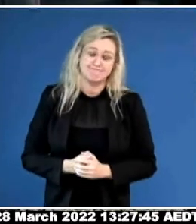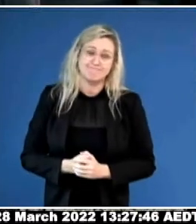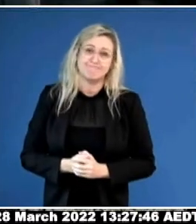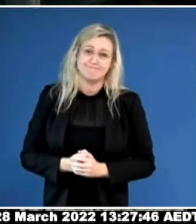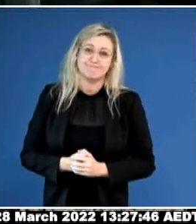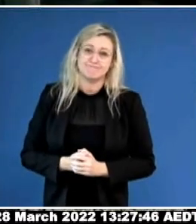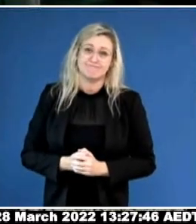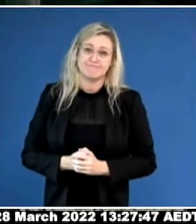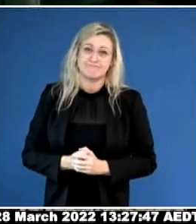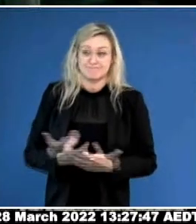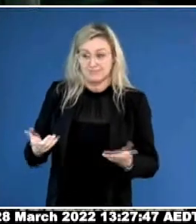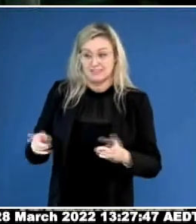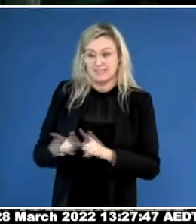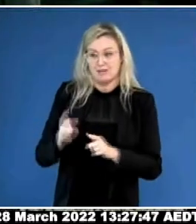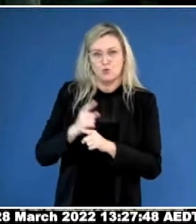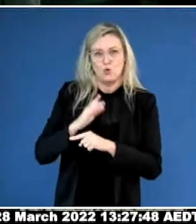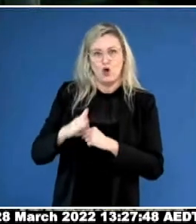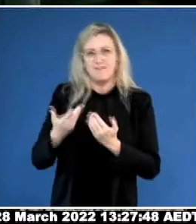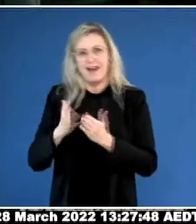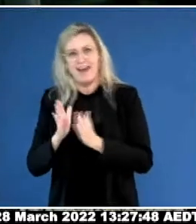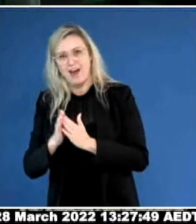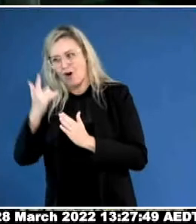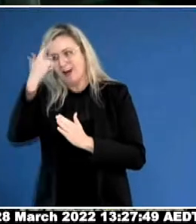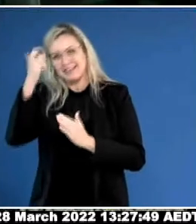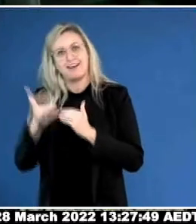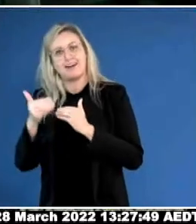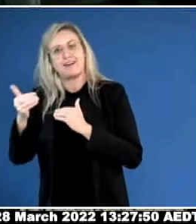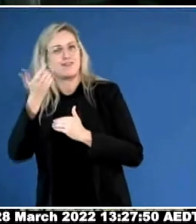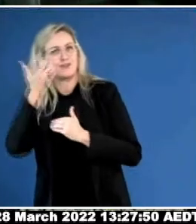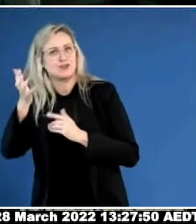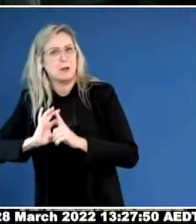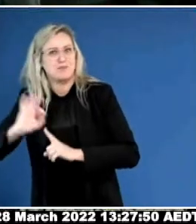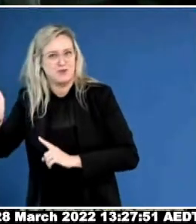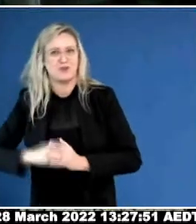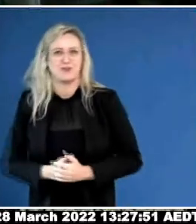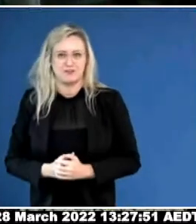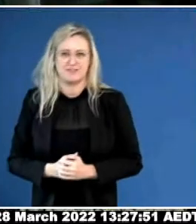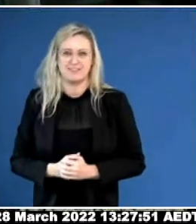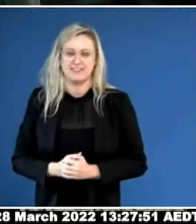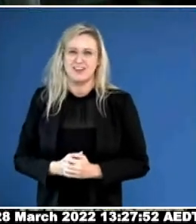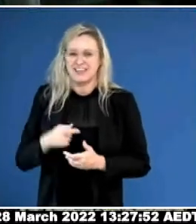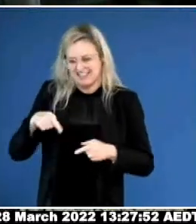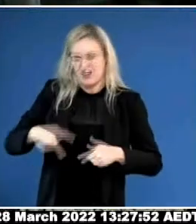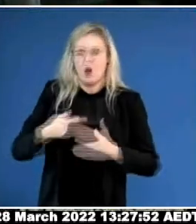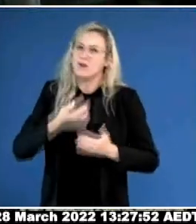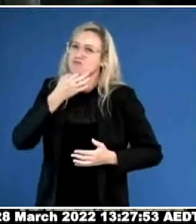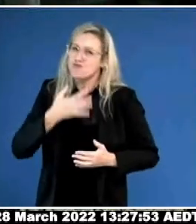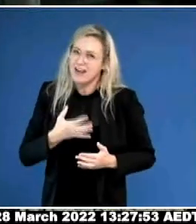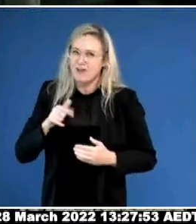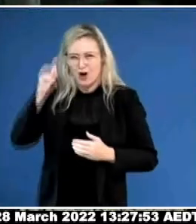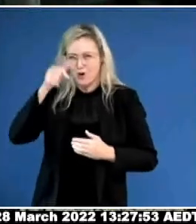talking about what needs to change. And I know there's a lot more in addition to the matters that we've touched on, but you've certainly given us a lot